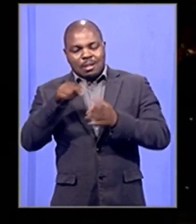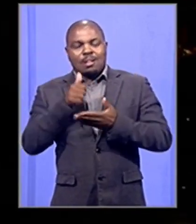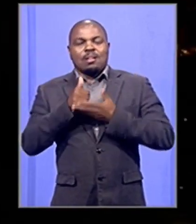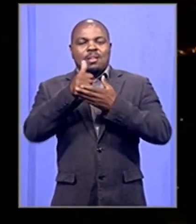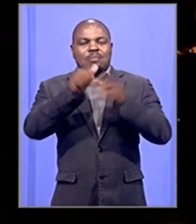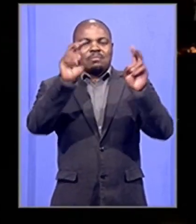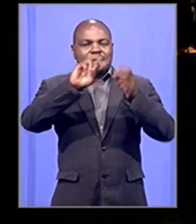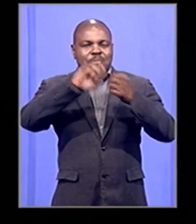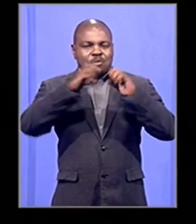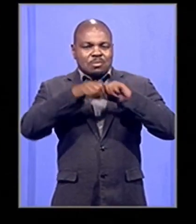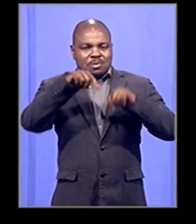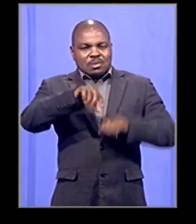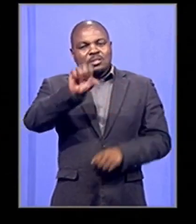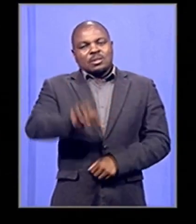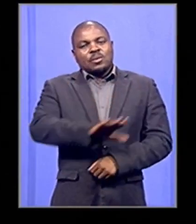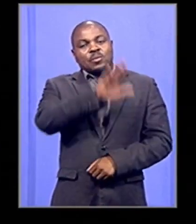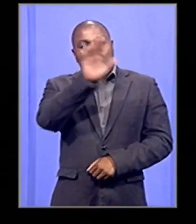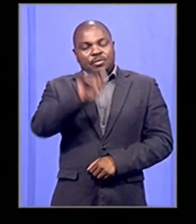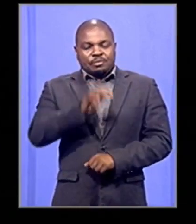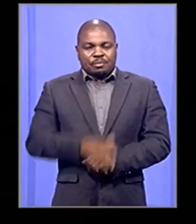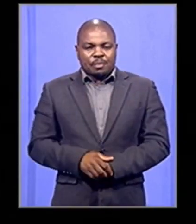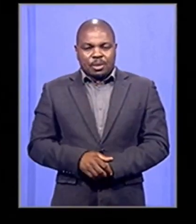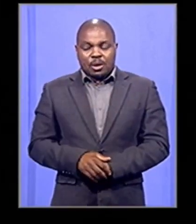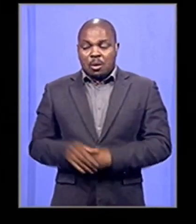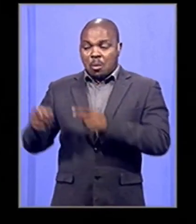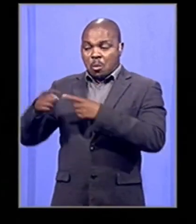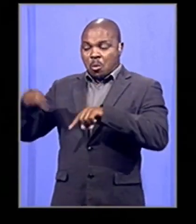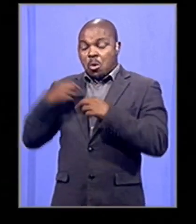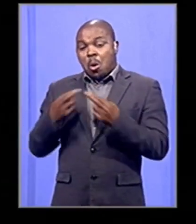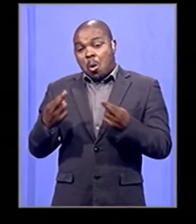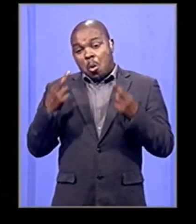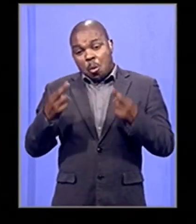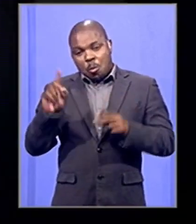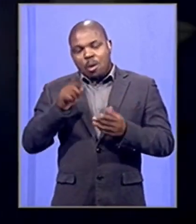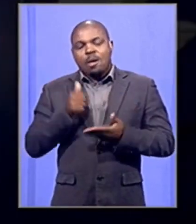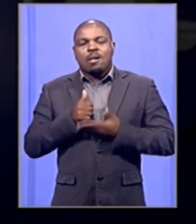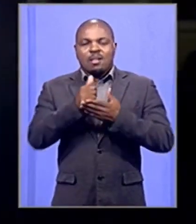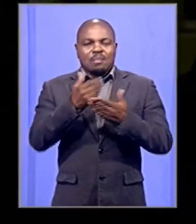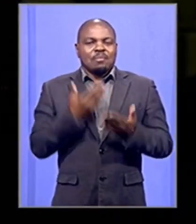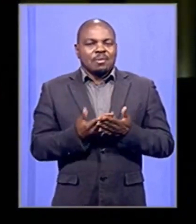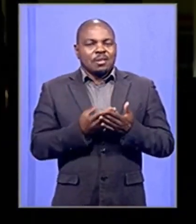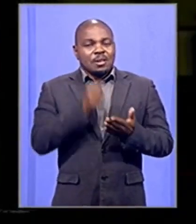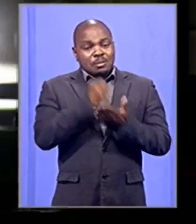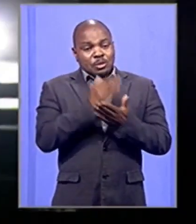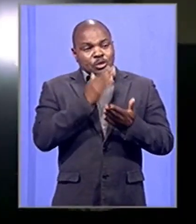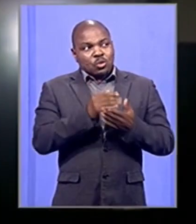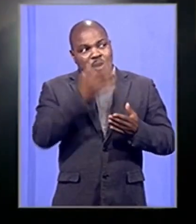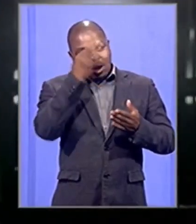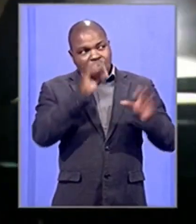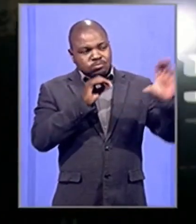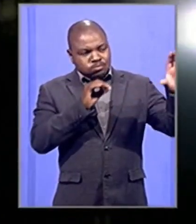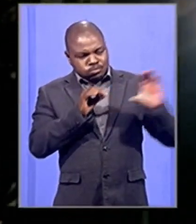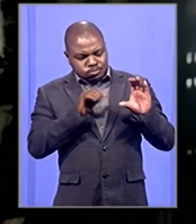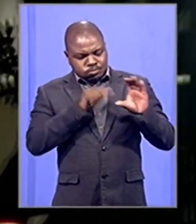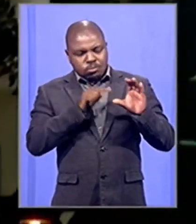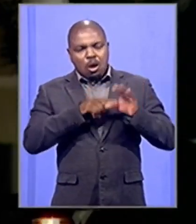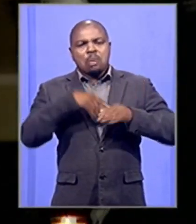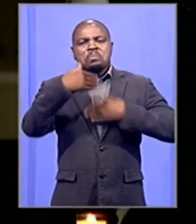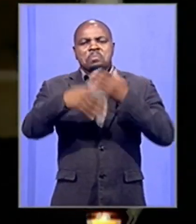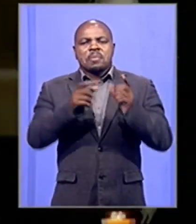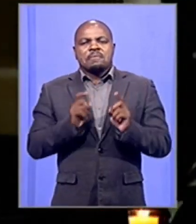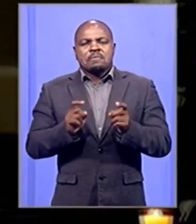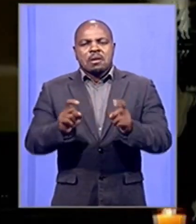mohlagase ao a aparetšego naga. Ba holofela gore seo se tla thuša gore mmušo o tlogele go tšea lebaka le letelele